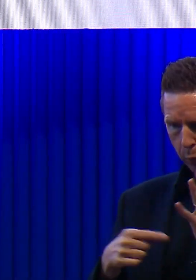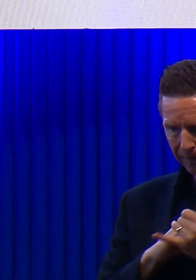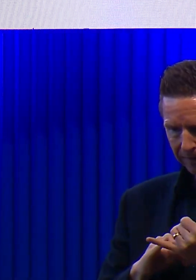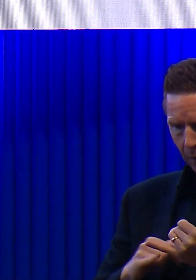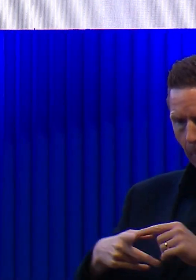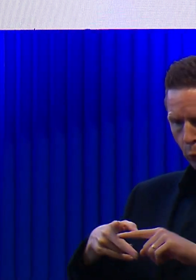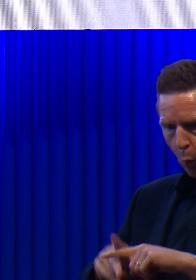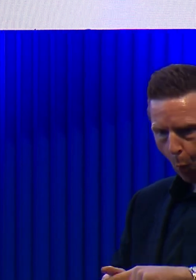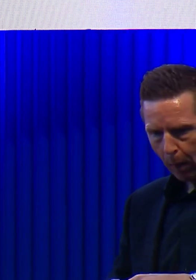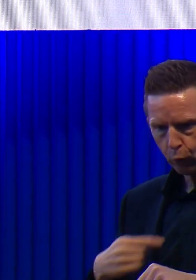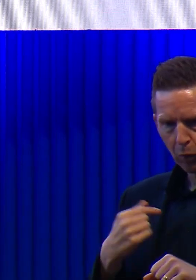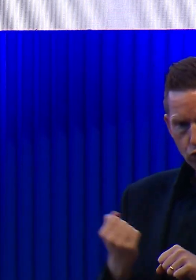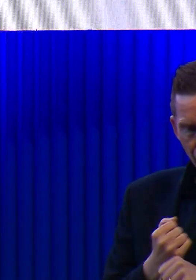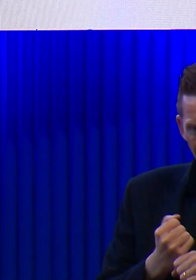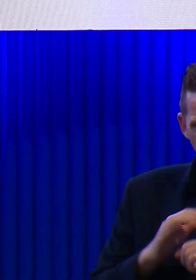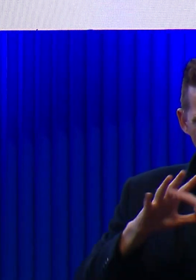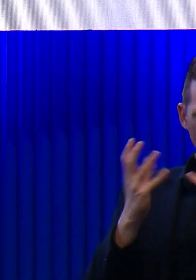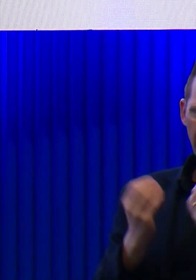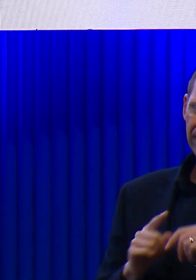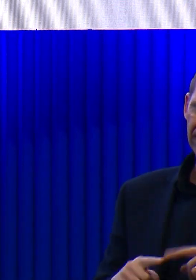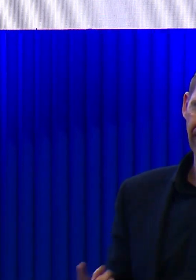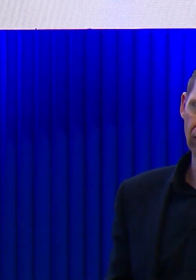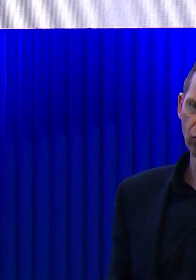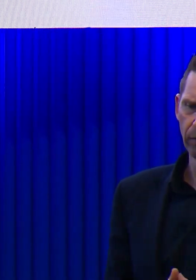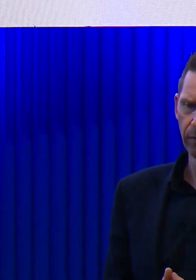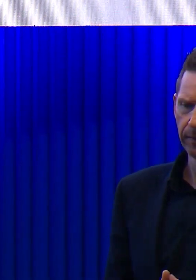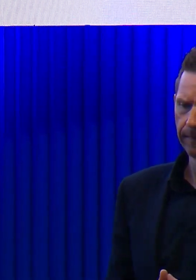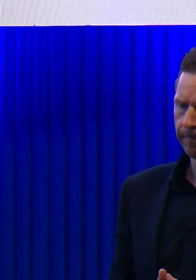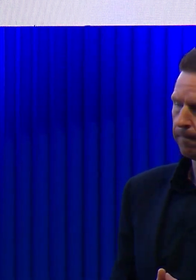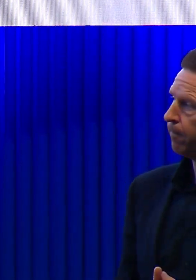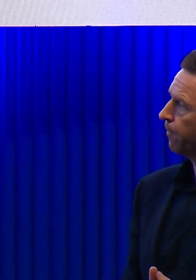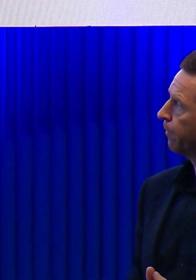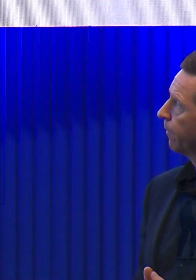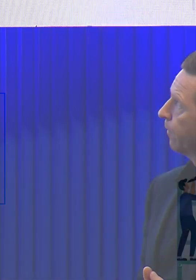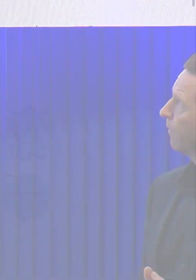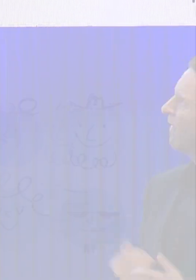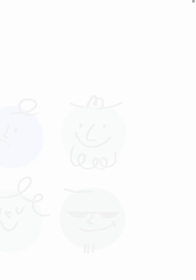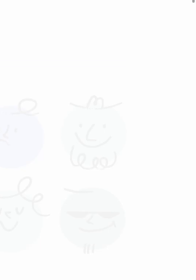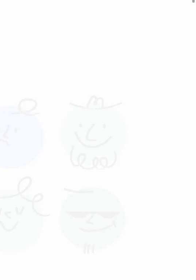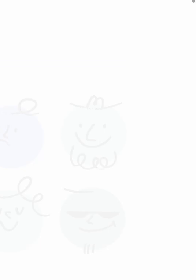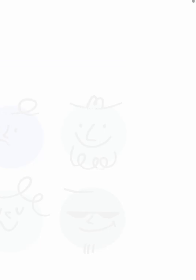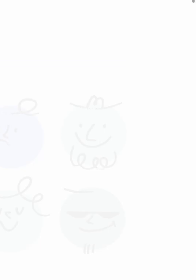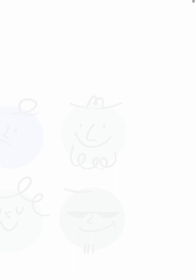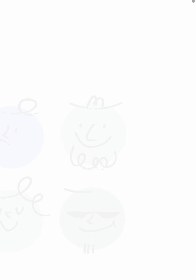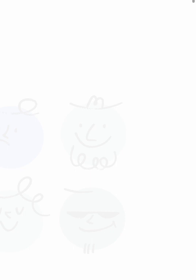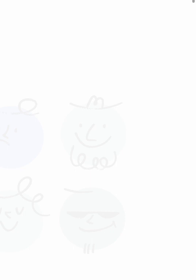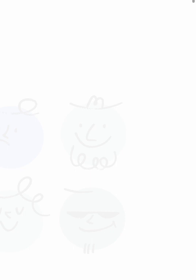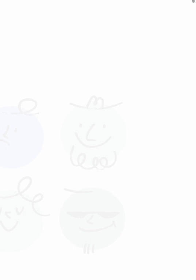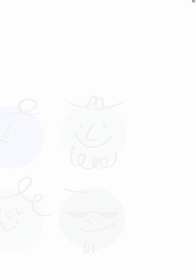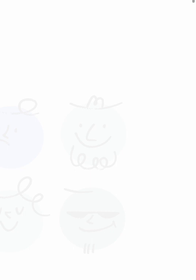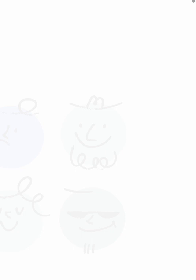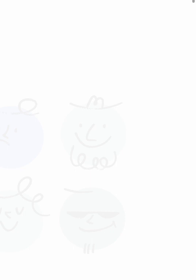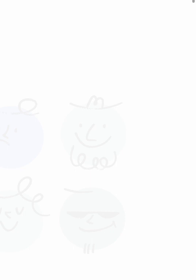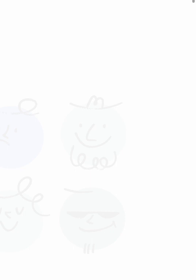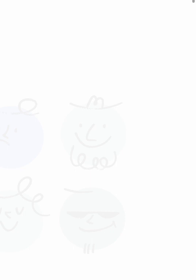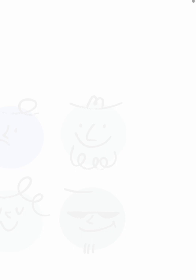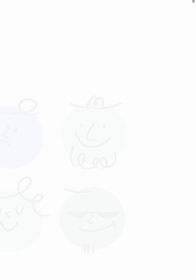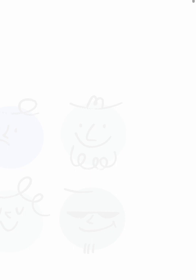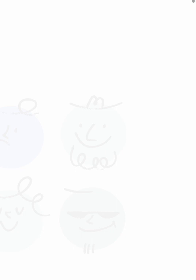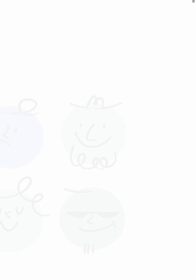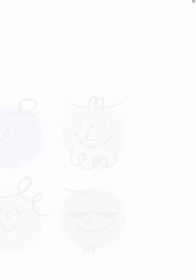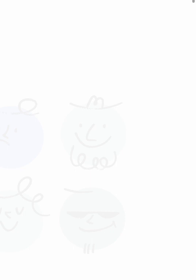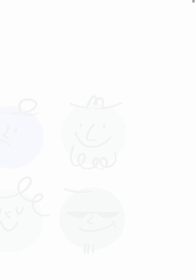we're creating, everything's different. And it's very interesting because back in the